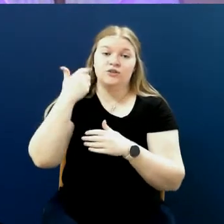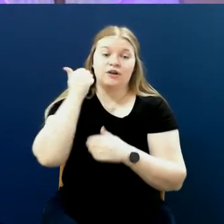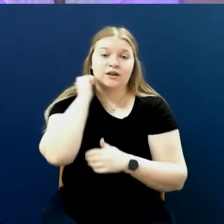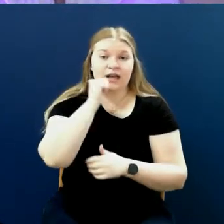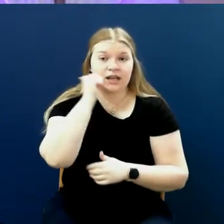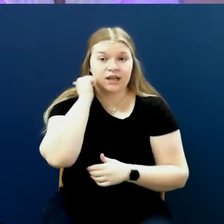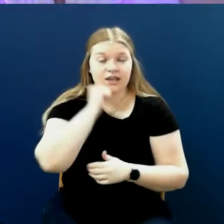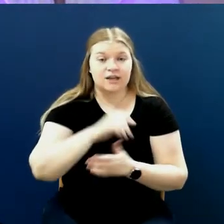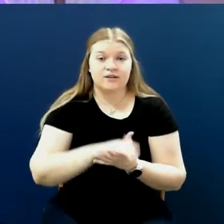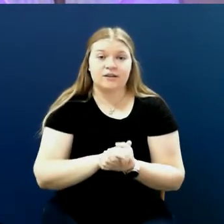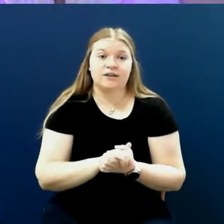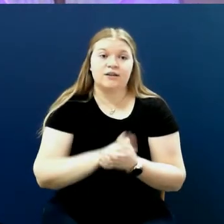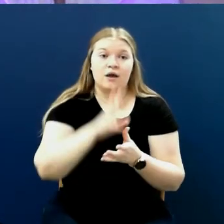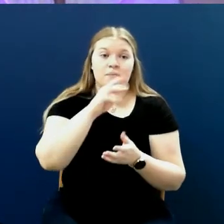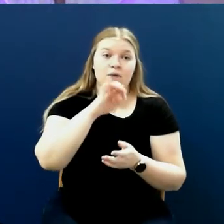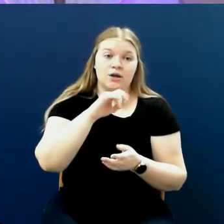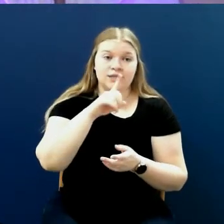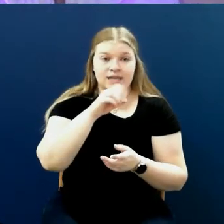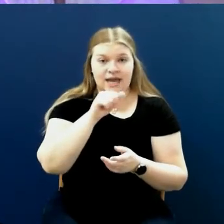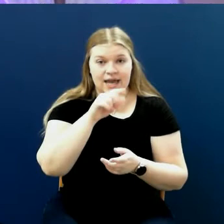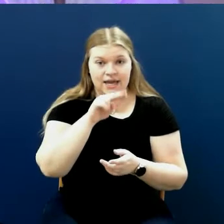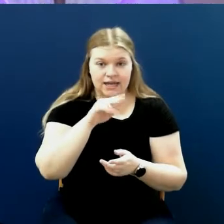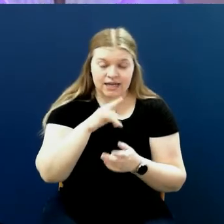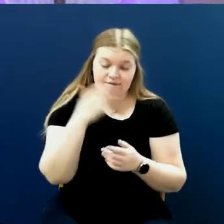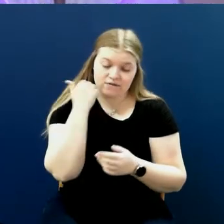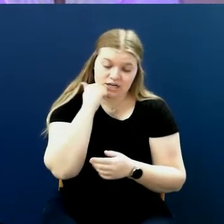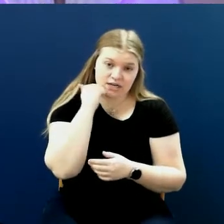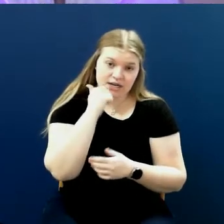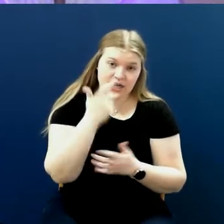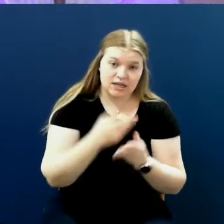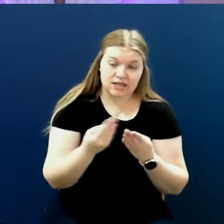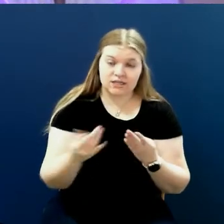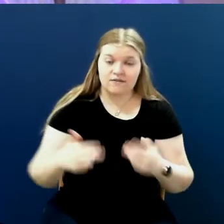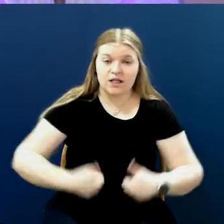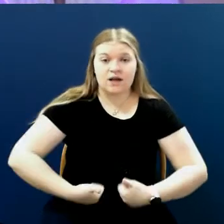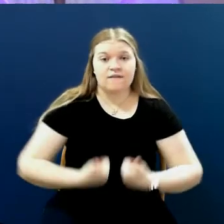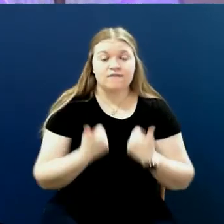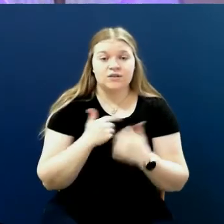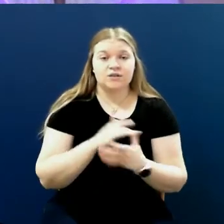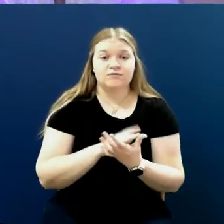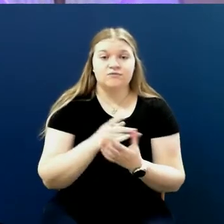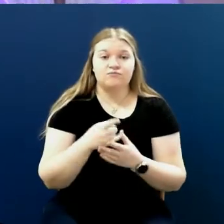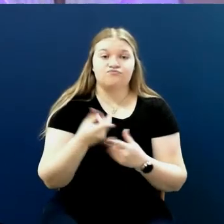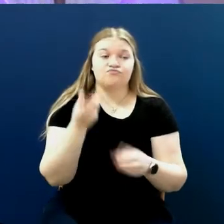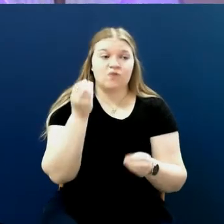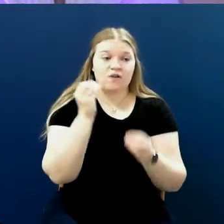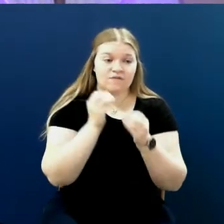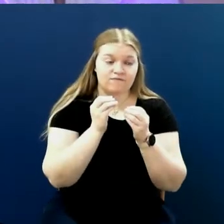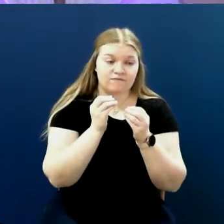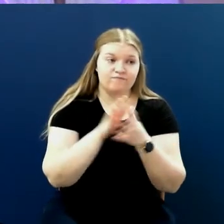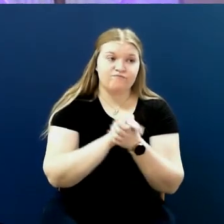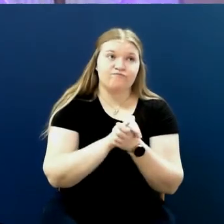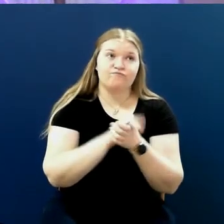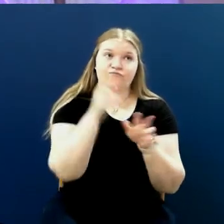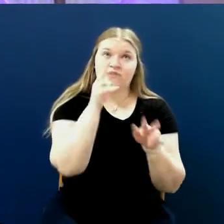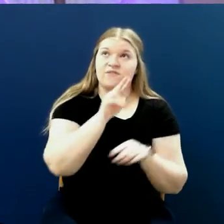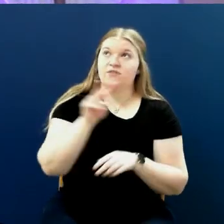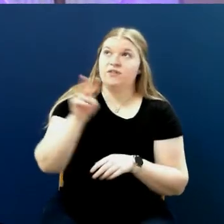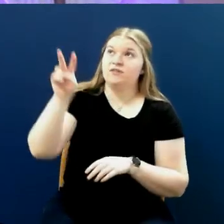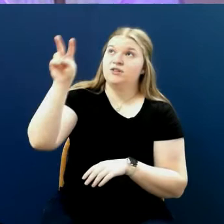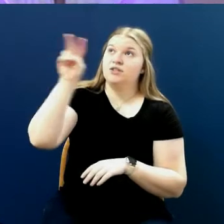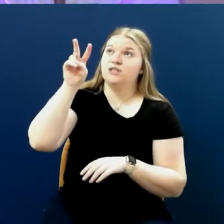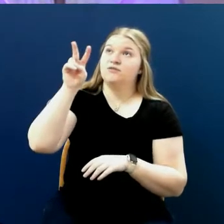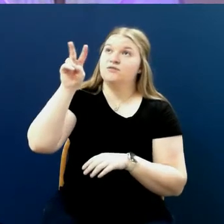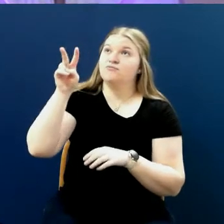the mundane things of lives. You see, we're called to fix our attention directly